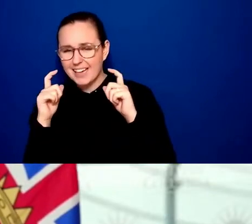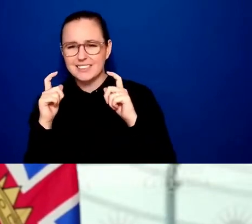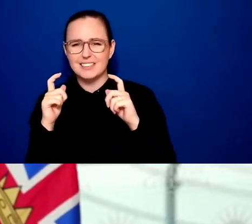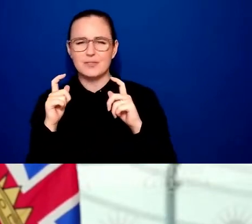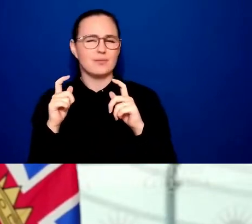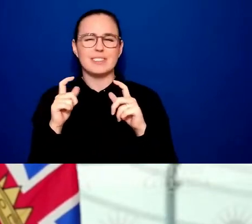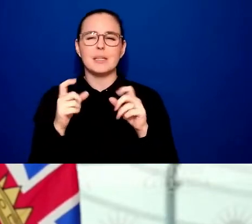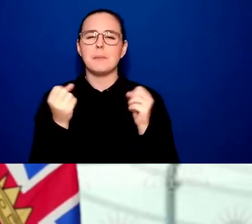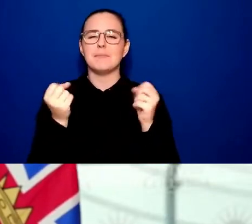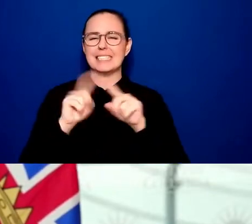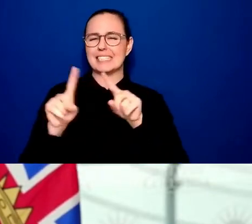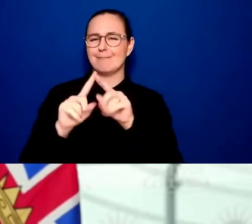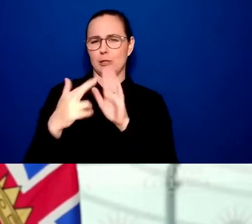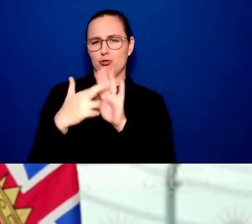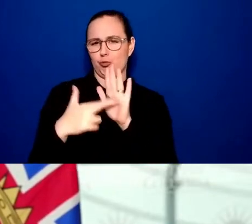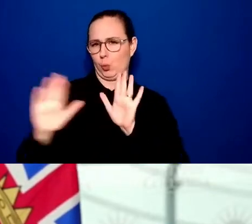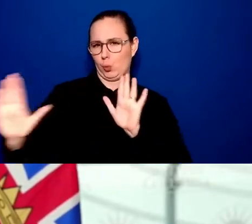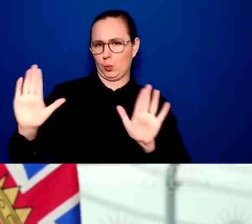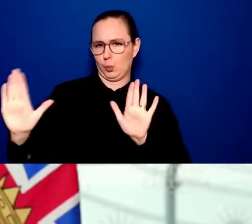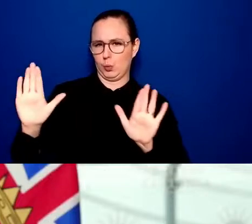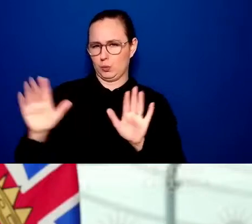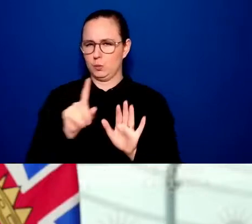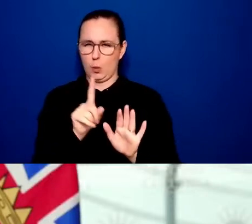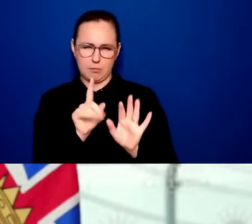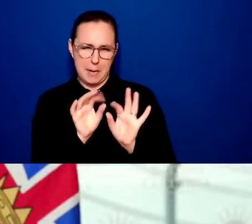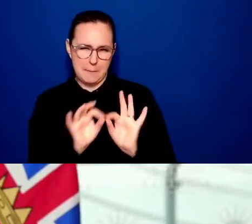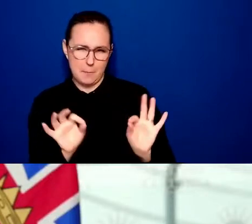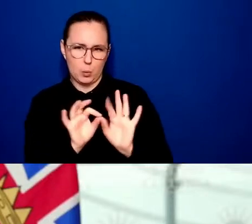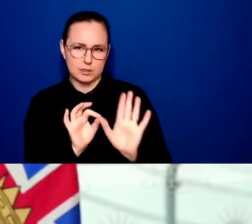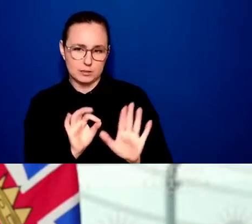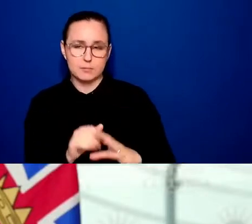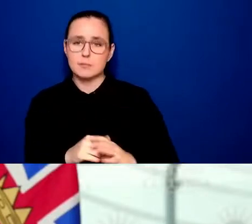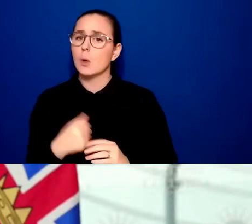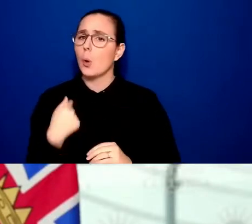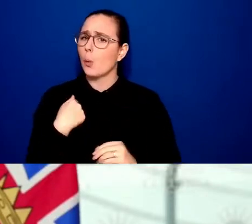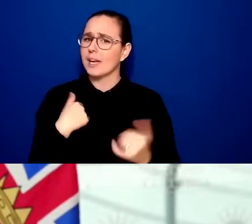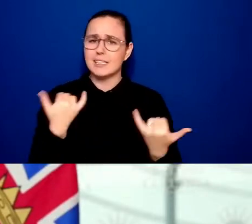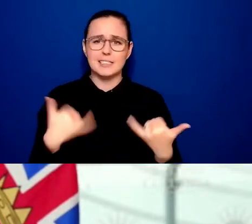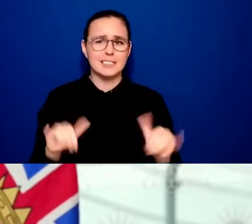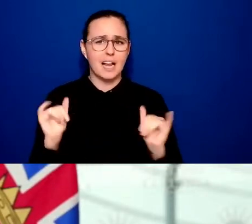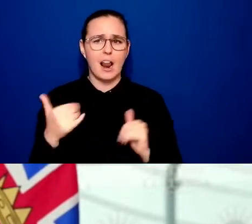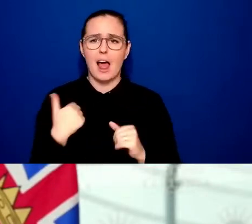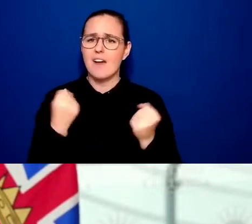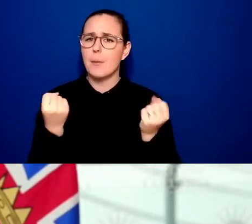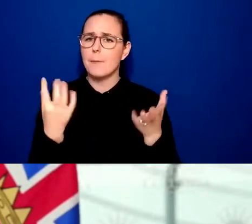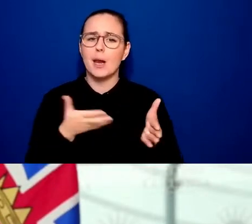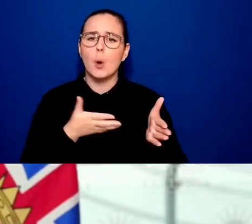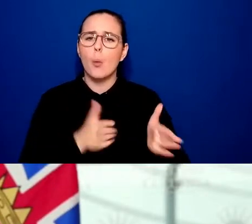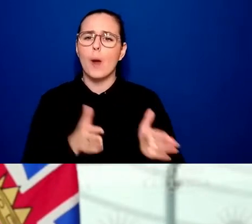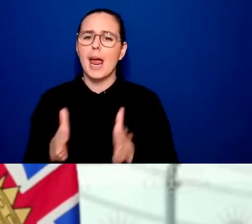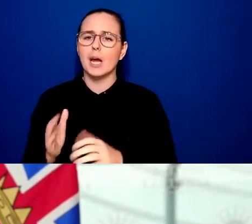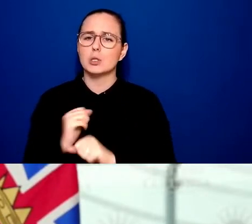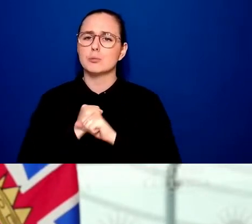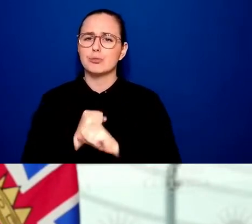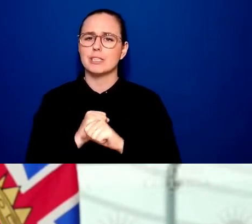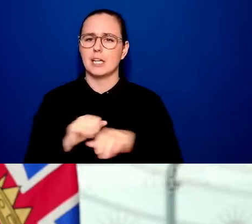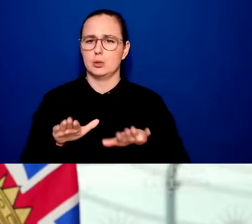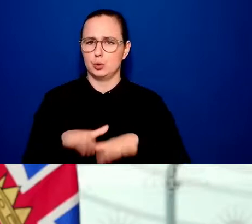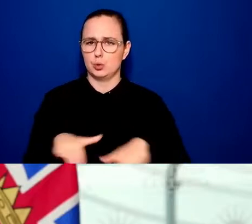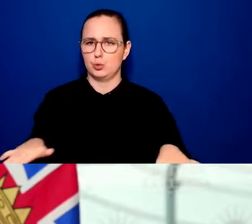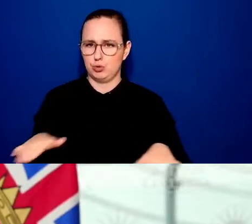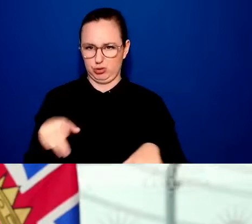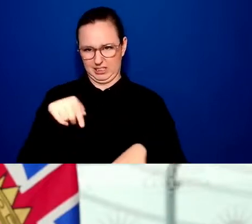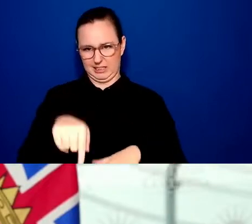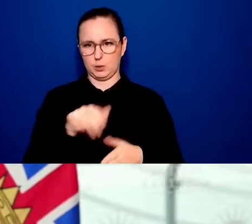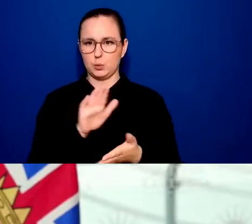So I think it is really important to remember that we still have many layers of protection in place in our schools, and